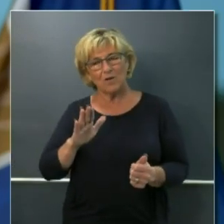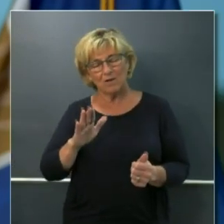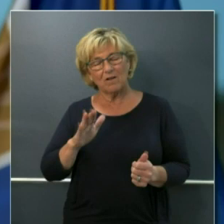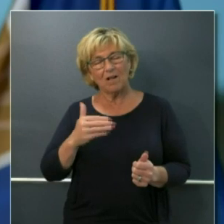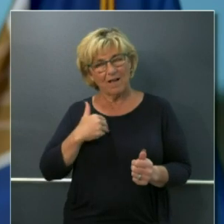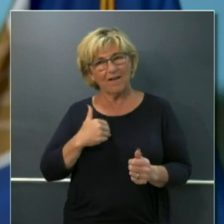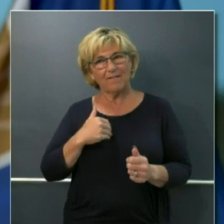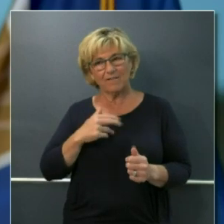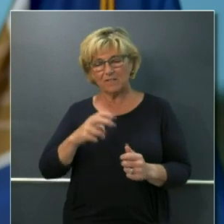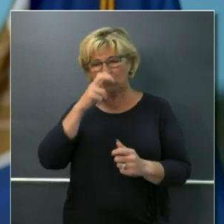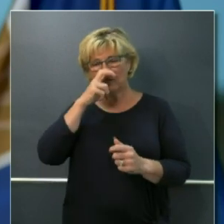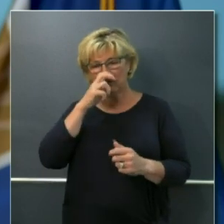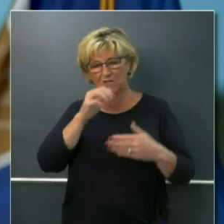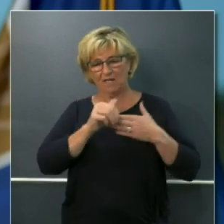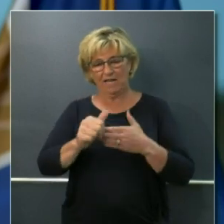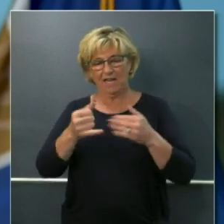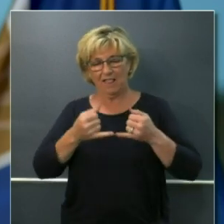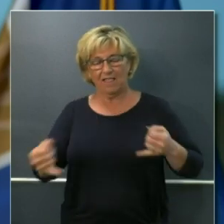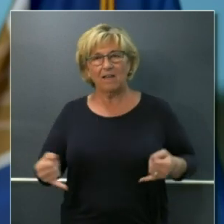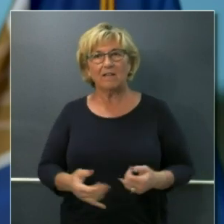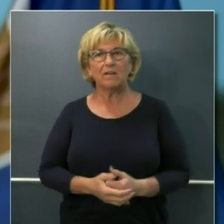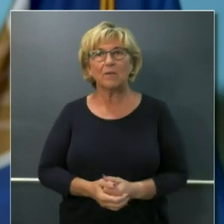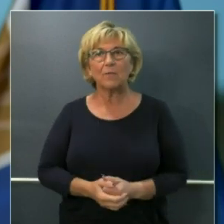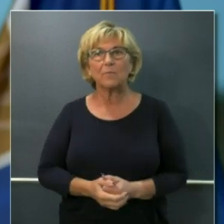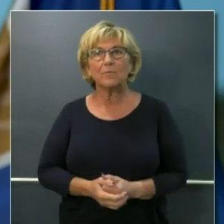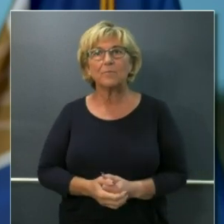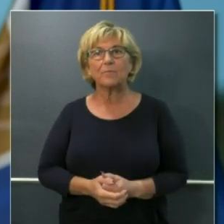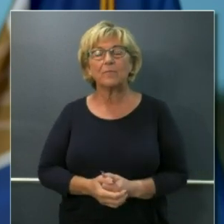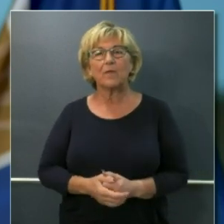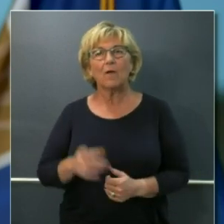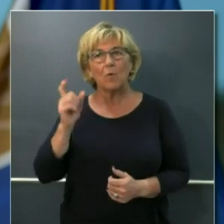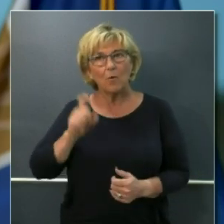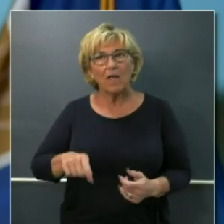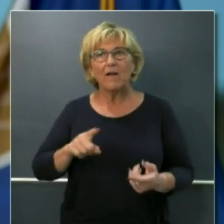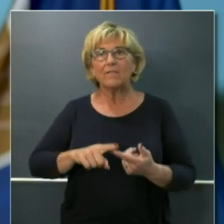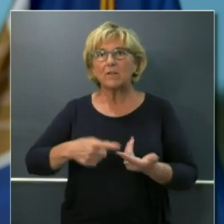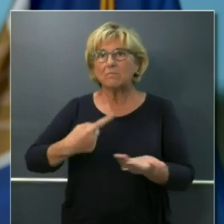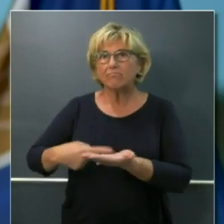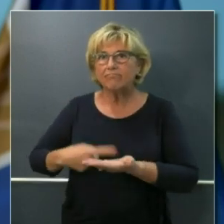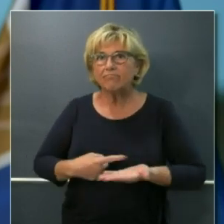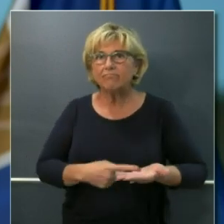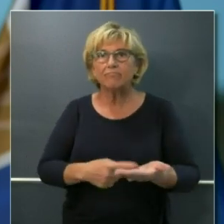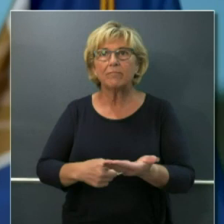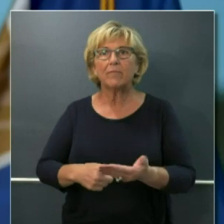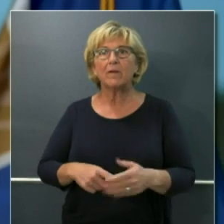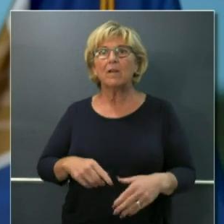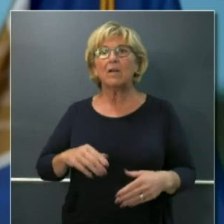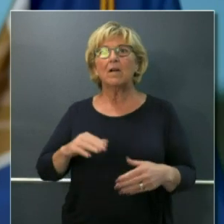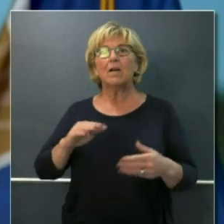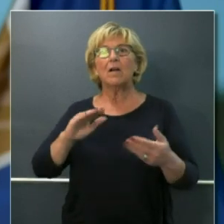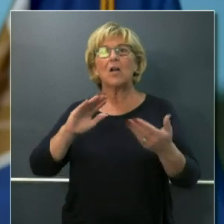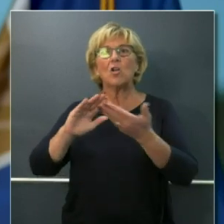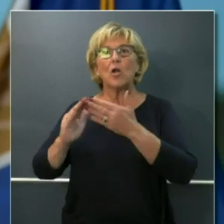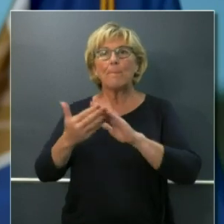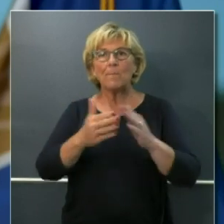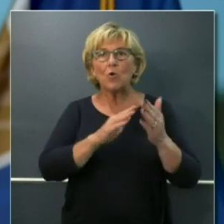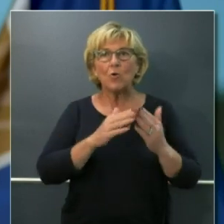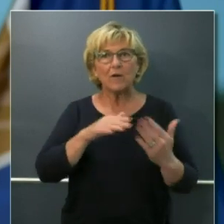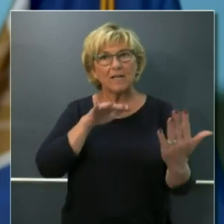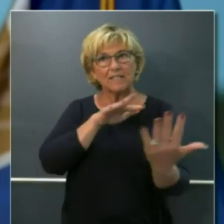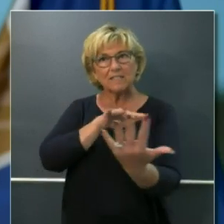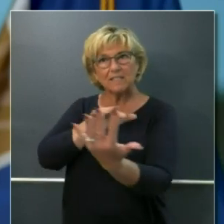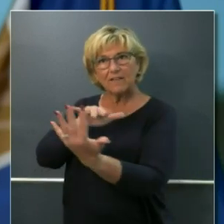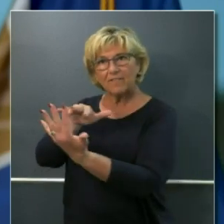guidelines. We're not going to just blithely do that without, for example, community surveillance obligations that